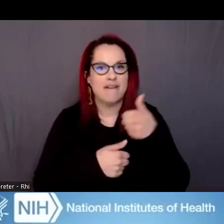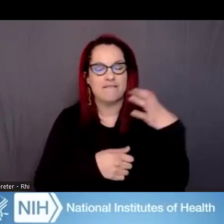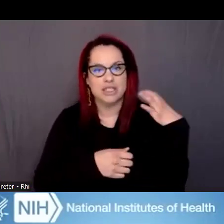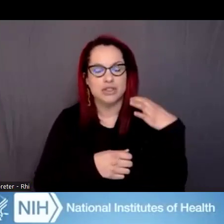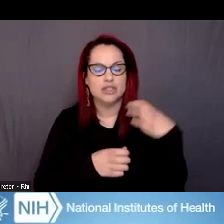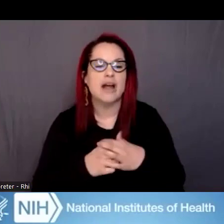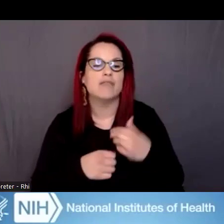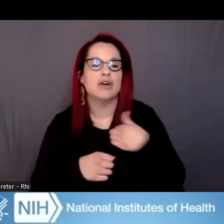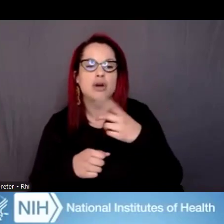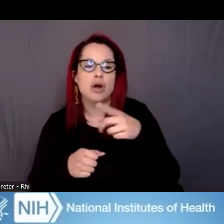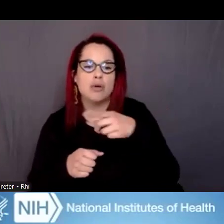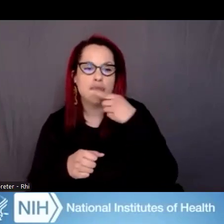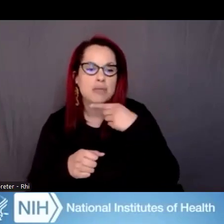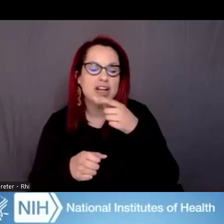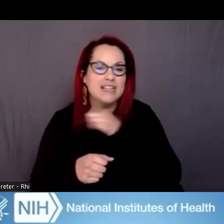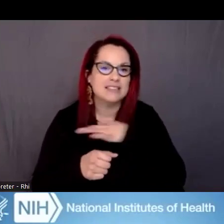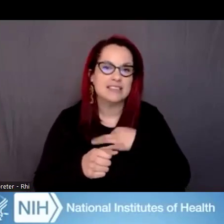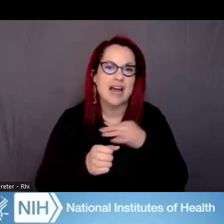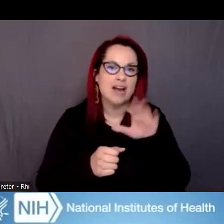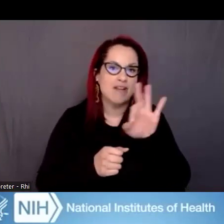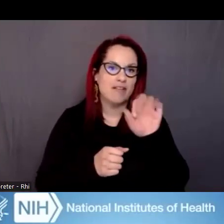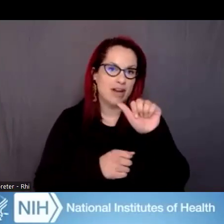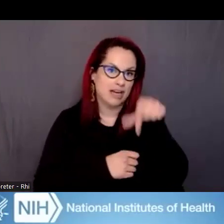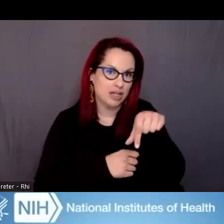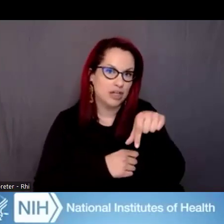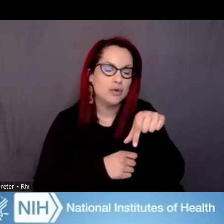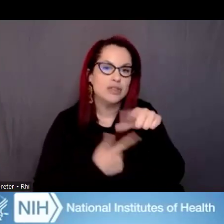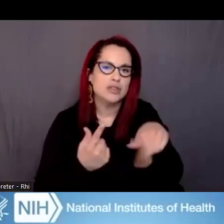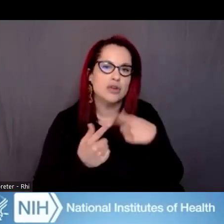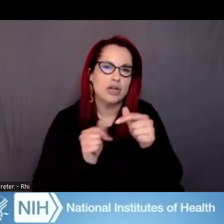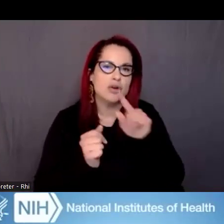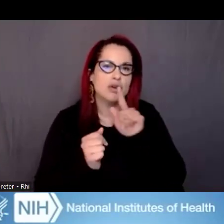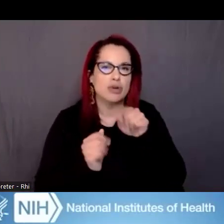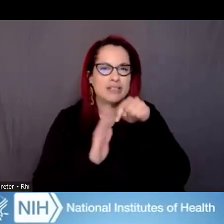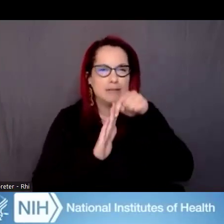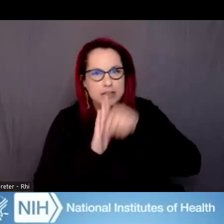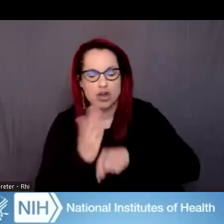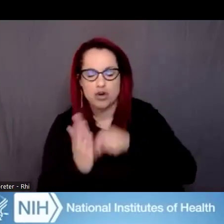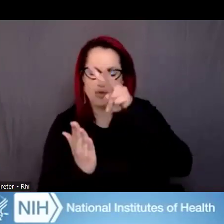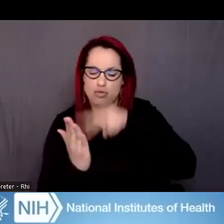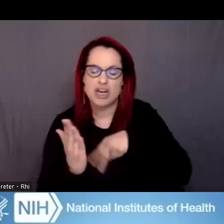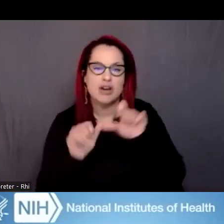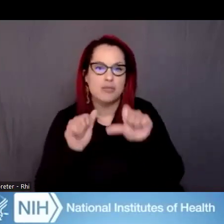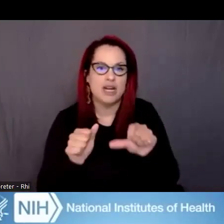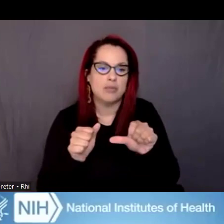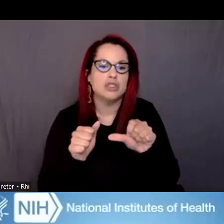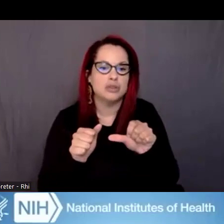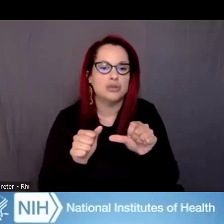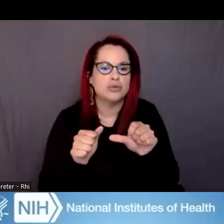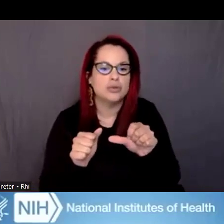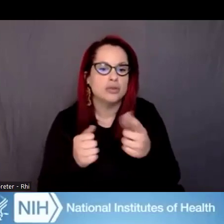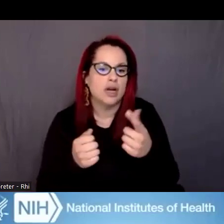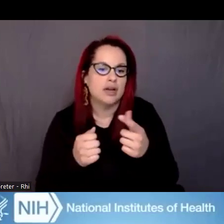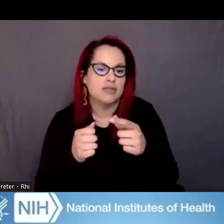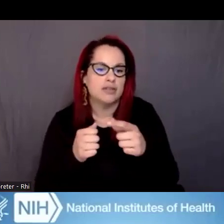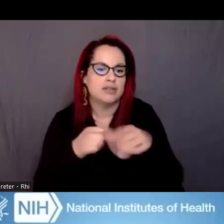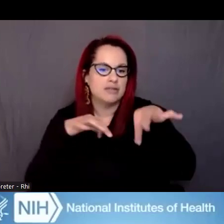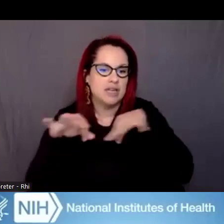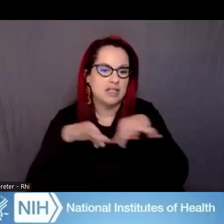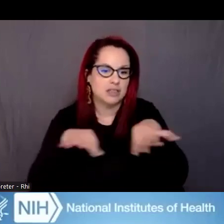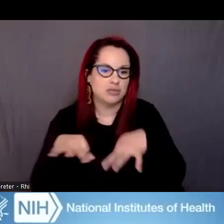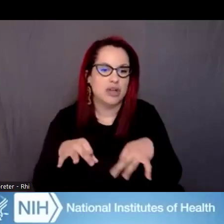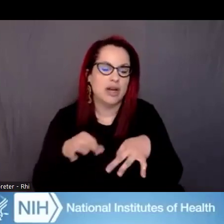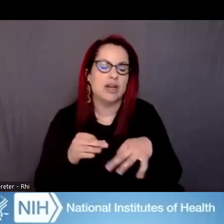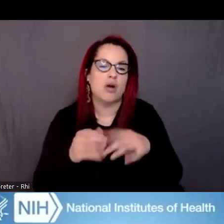staff FAQs, so that you really read through those and be able to convey and communicate that primarily the changes are